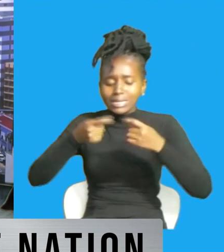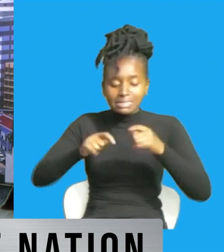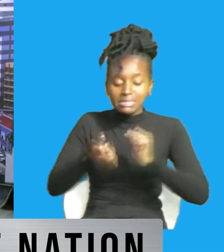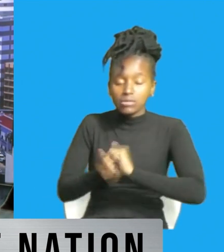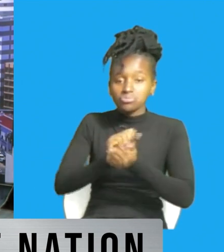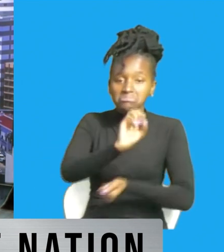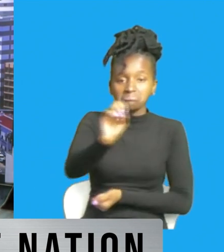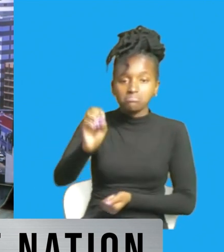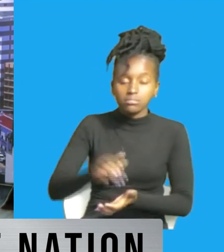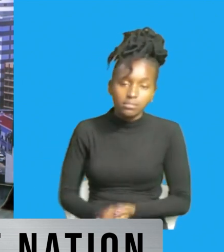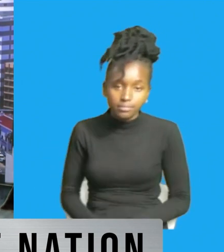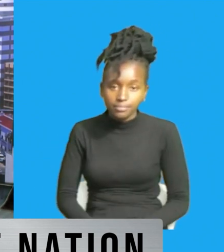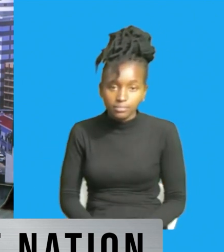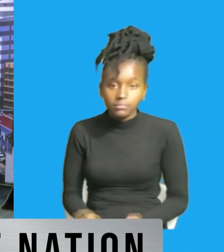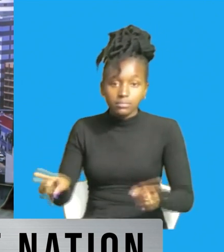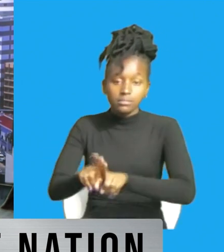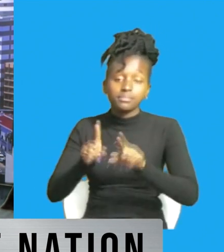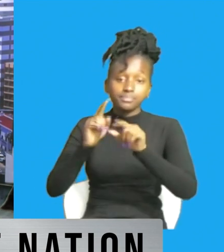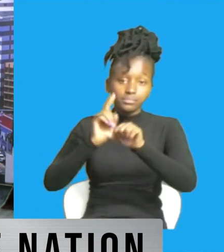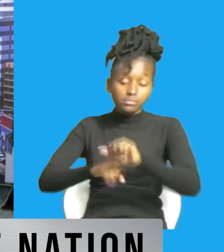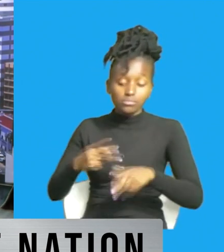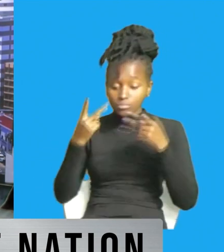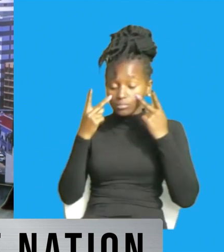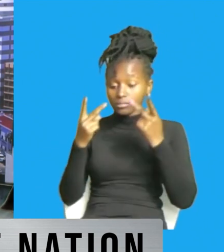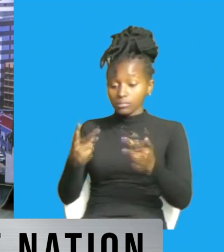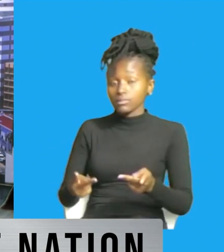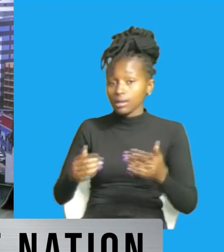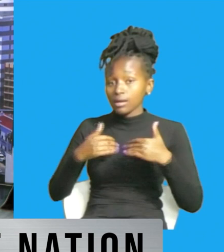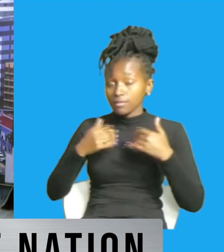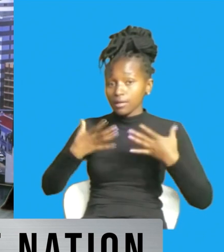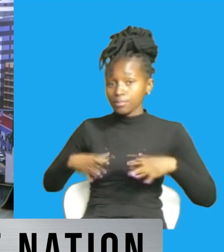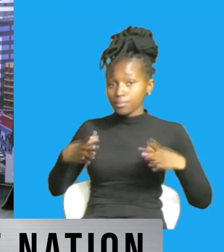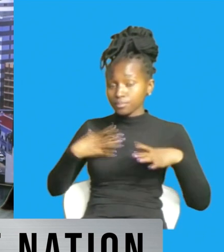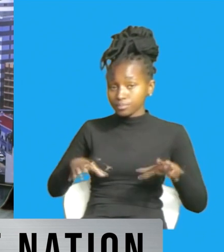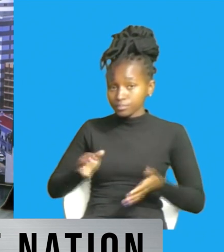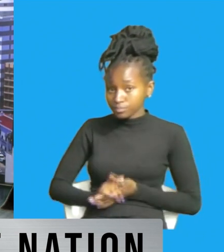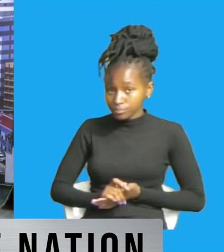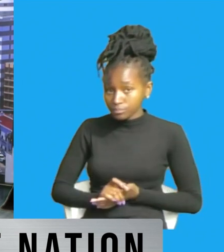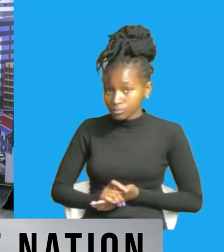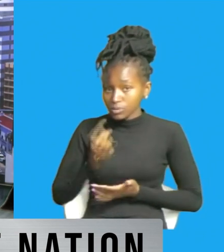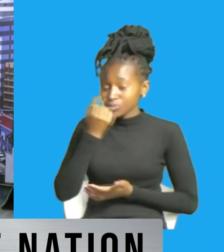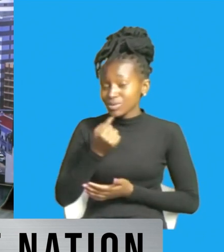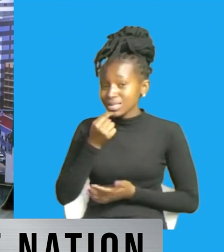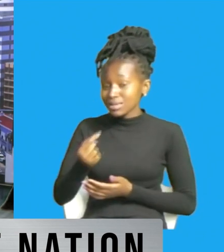problems is that right now there is no people are saying the country is broke.